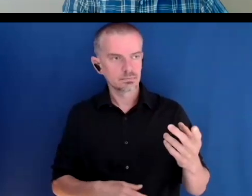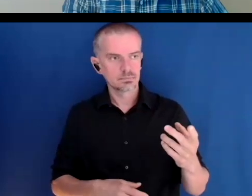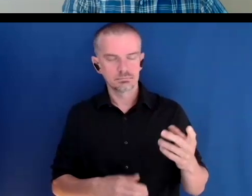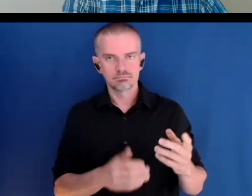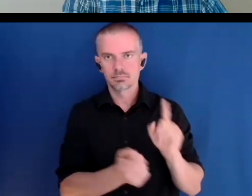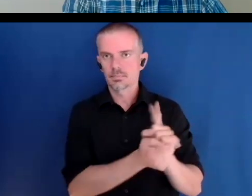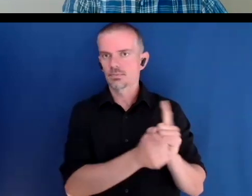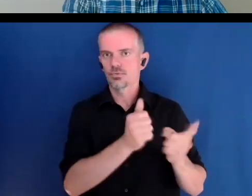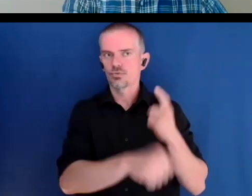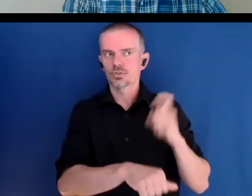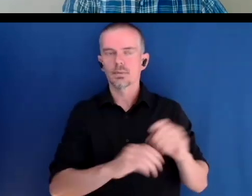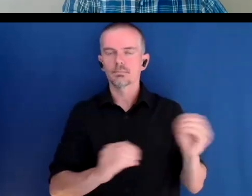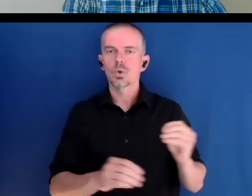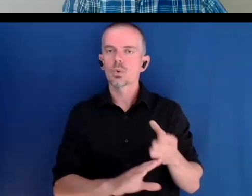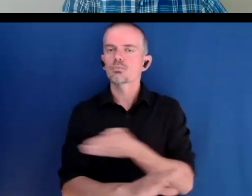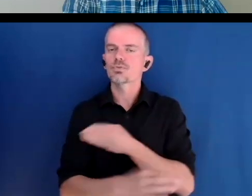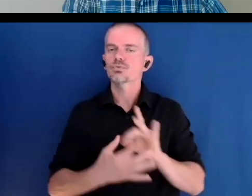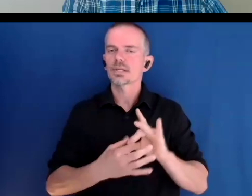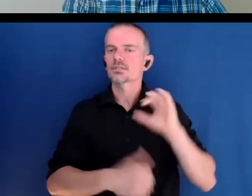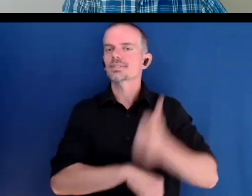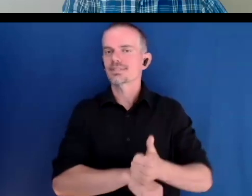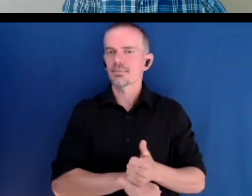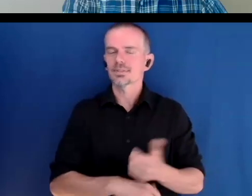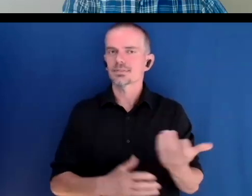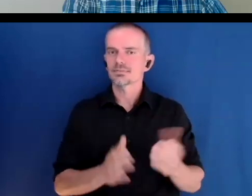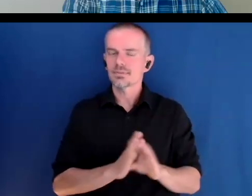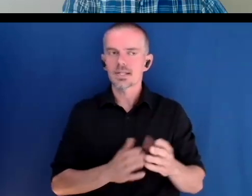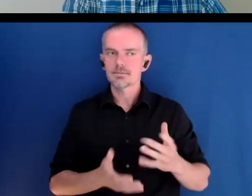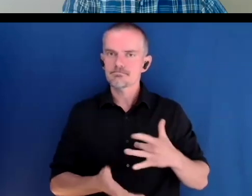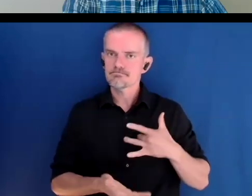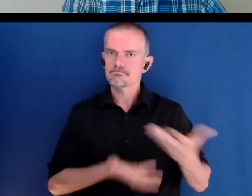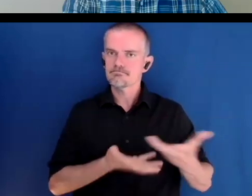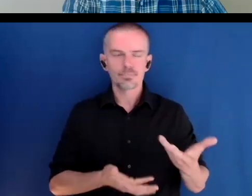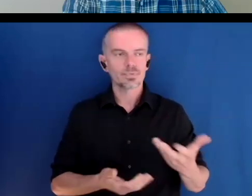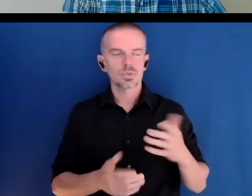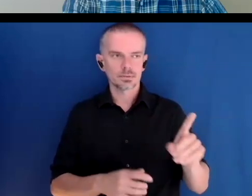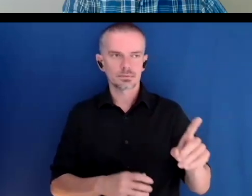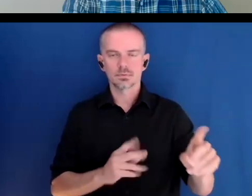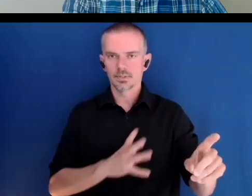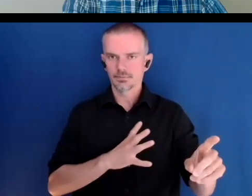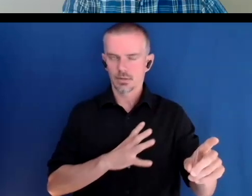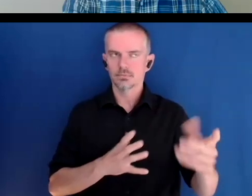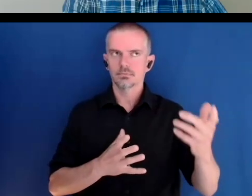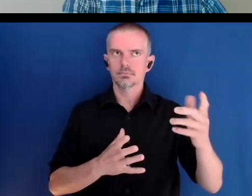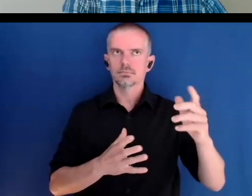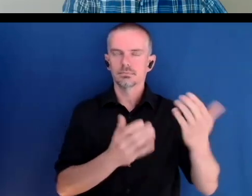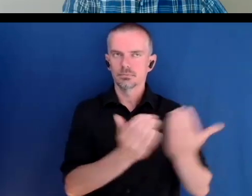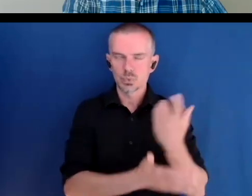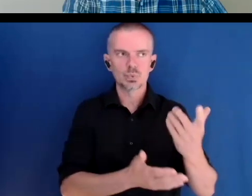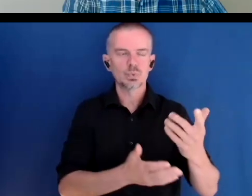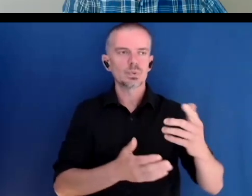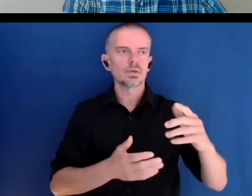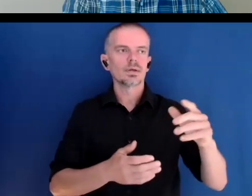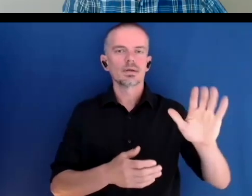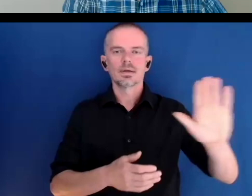And so you want to go into it eyes wide open. You want to know that you're in an administrative process that's a little different than your